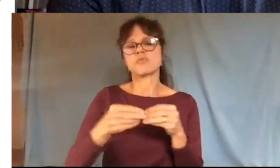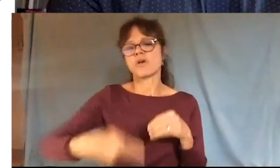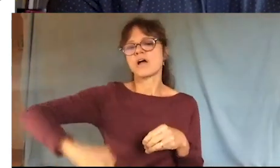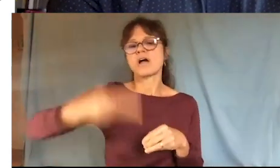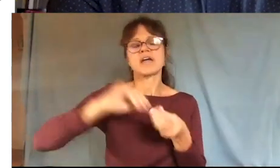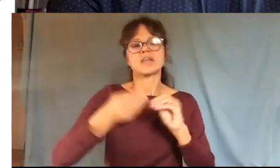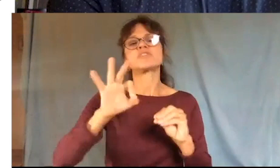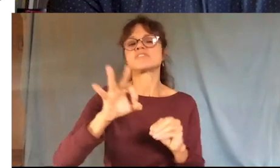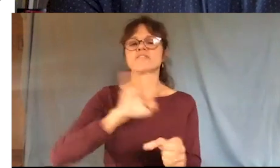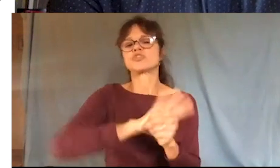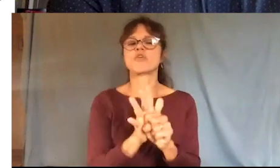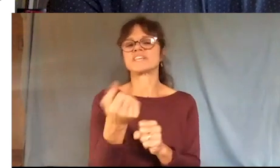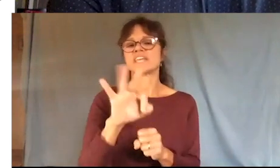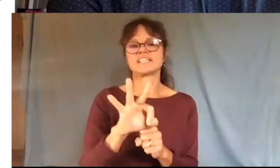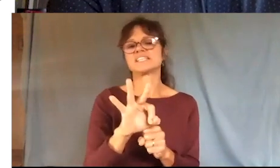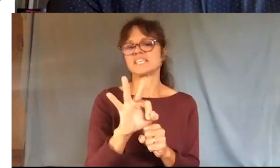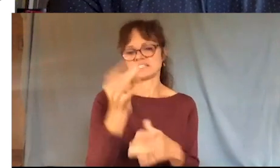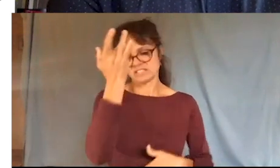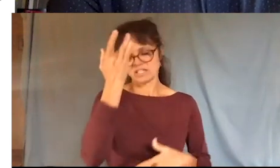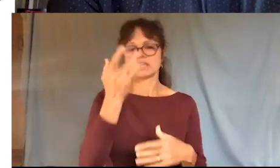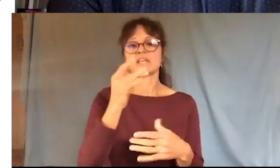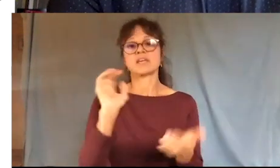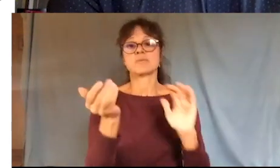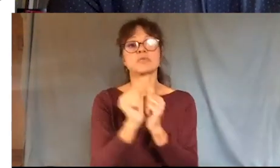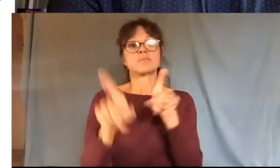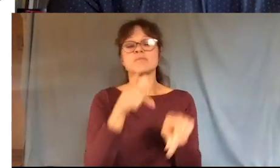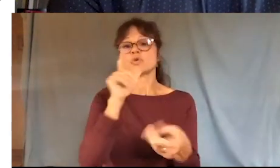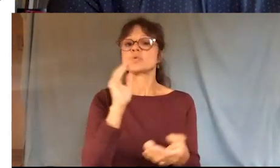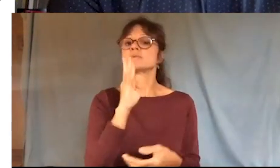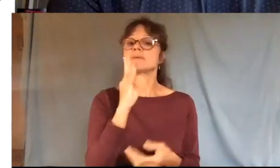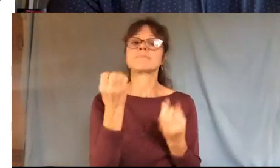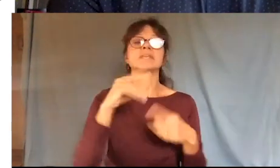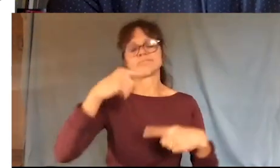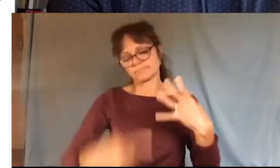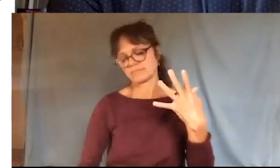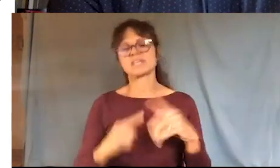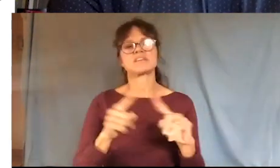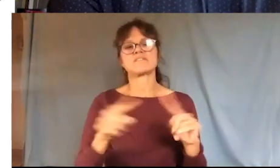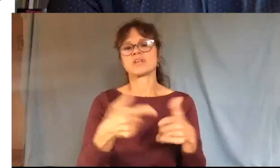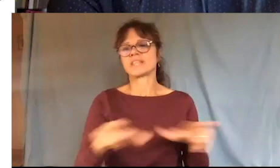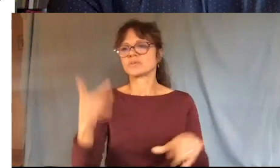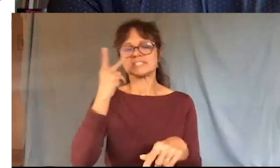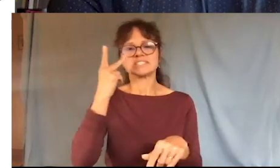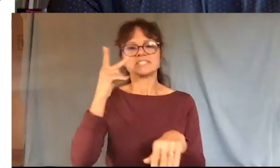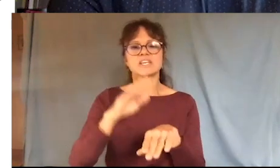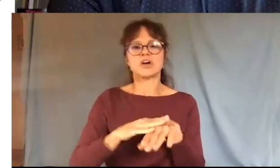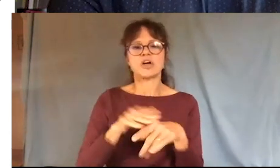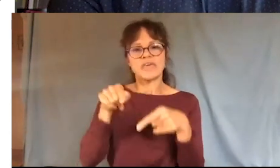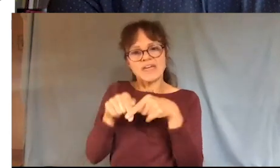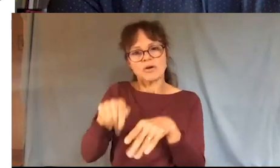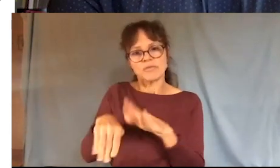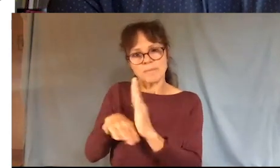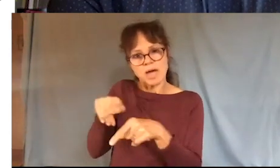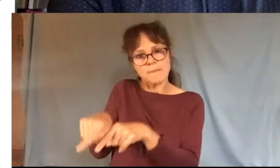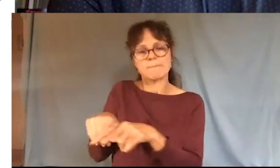COVID-19 diagnoses as compared to people who speak many different other types of languages. And you could see on the arrow on the bottom there